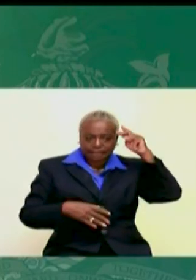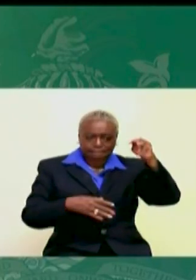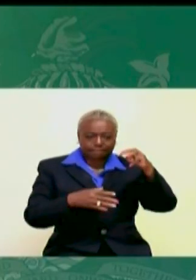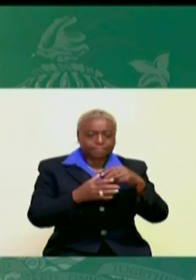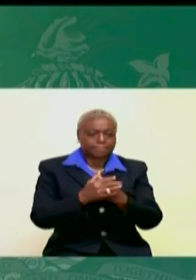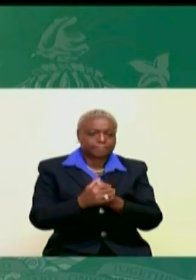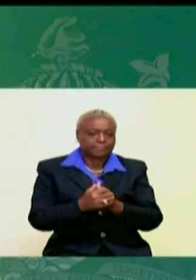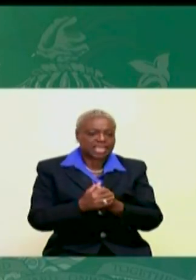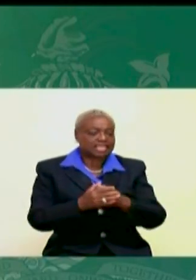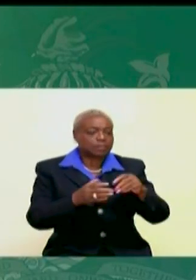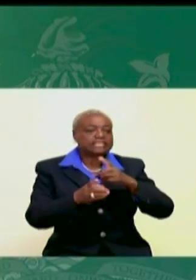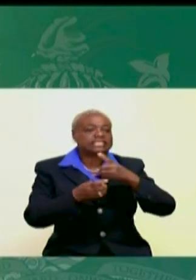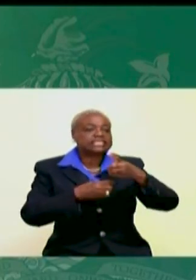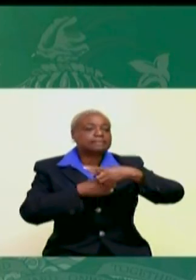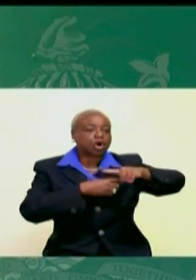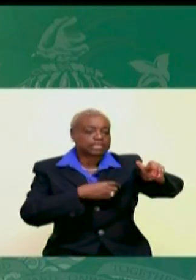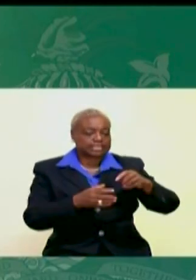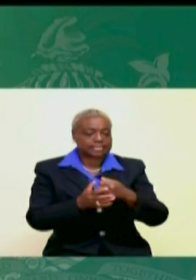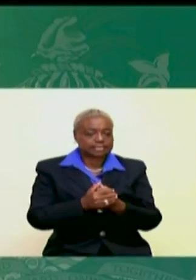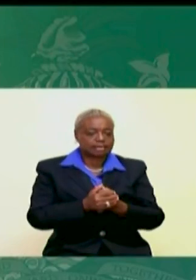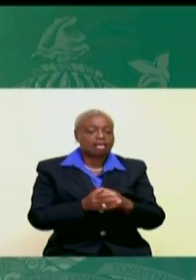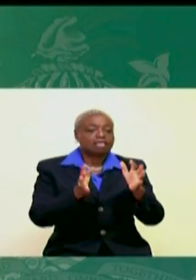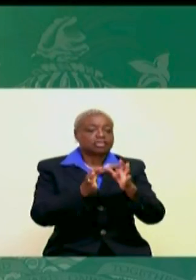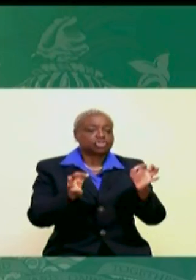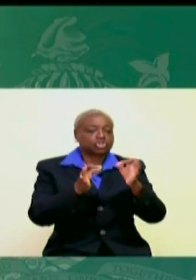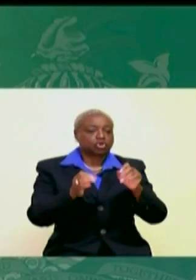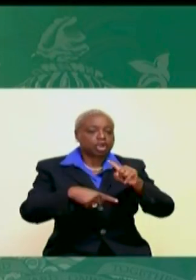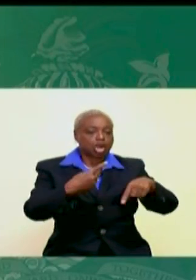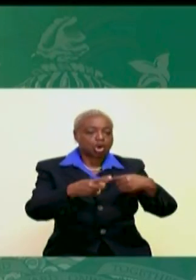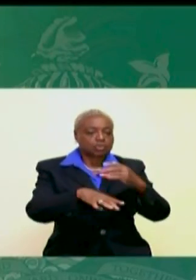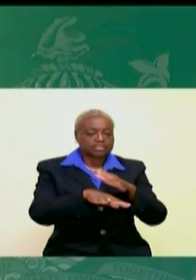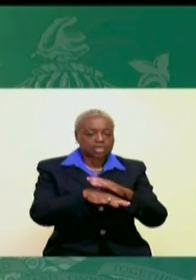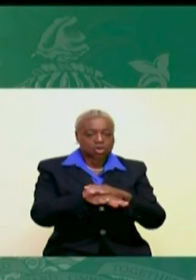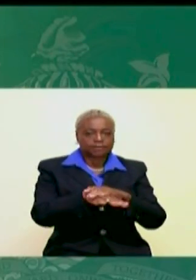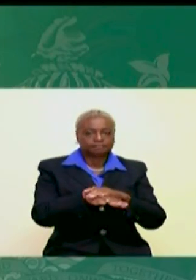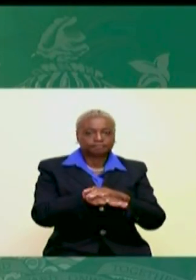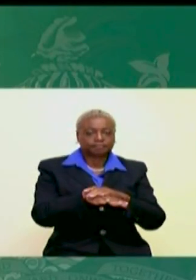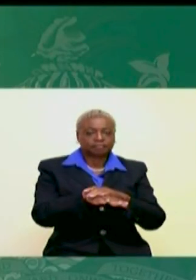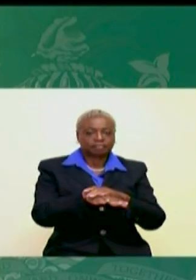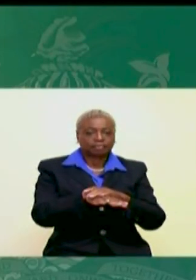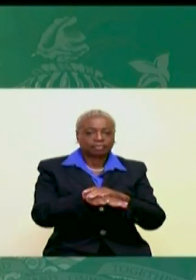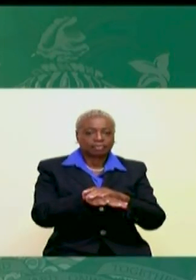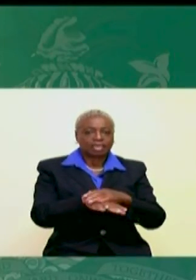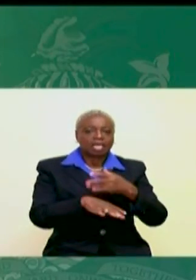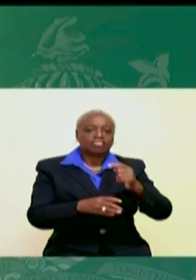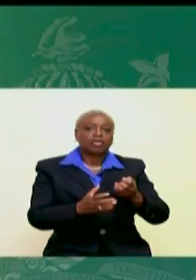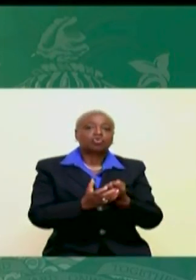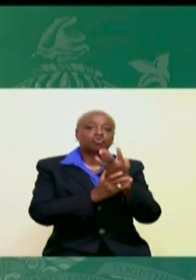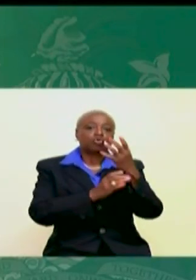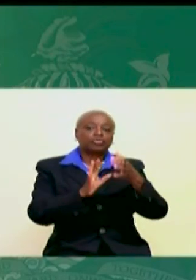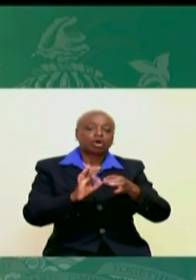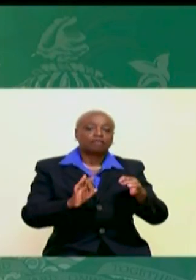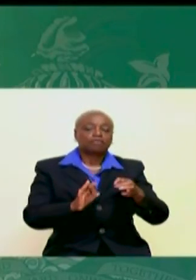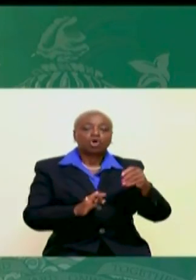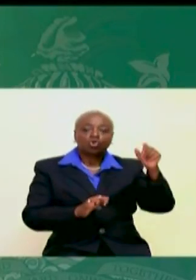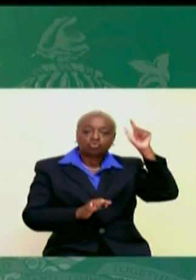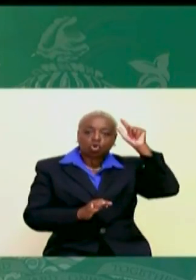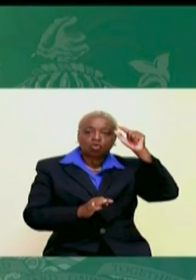deportation procedures. The story goes on, Madam Speaker. The phenomenal growth of Groves' empire,